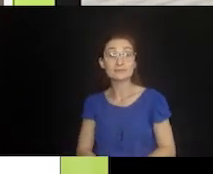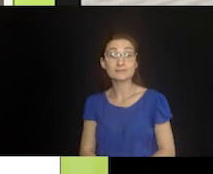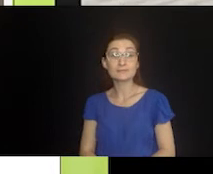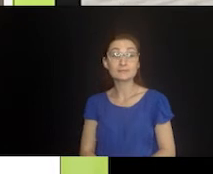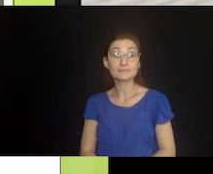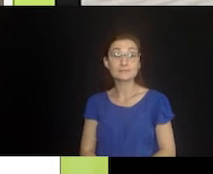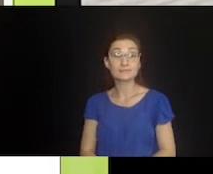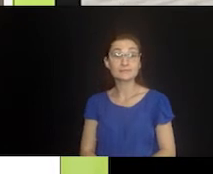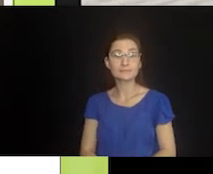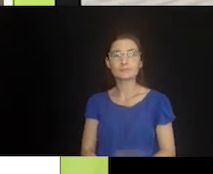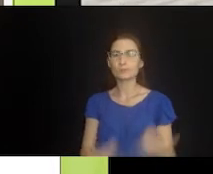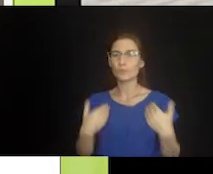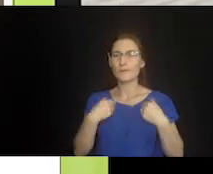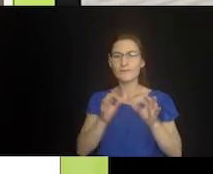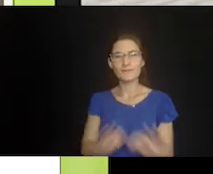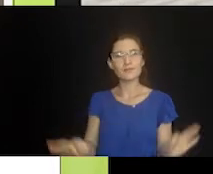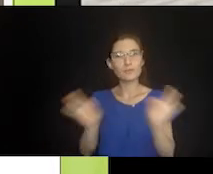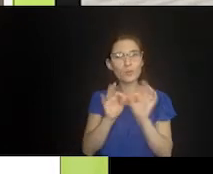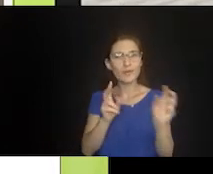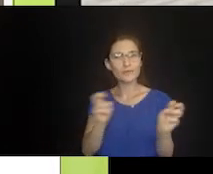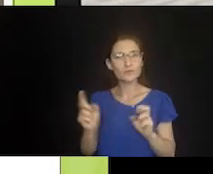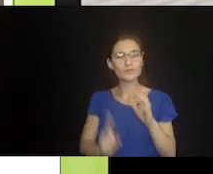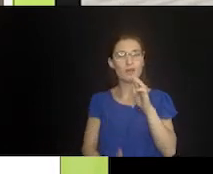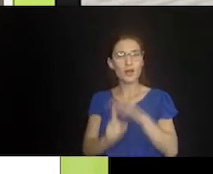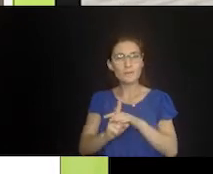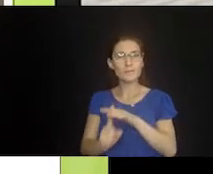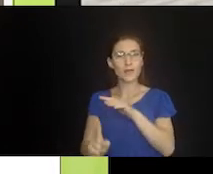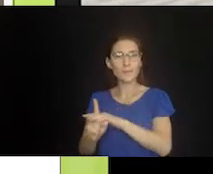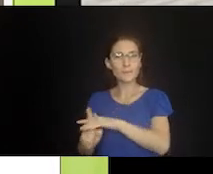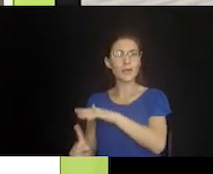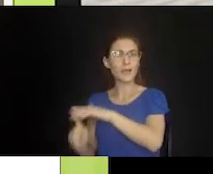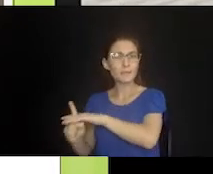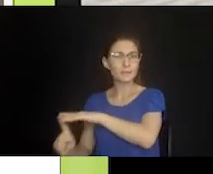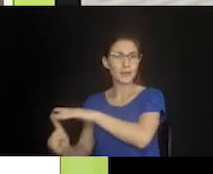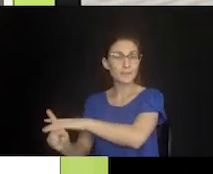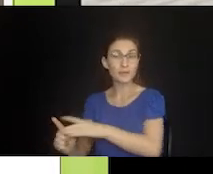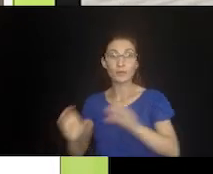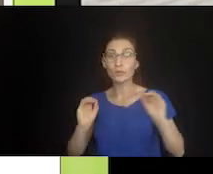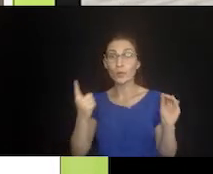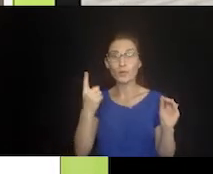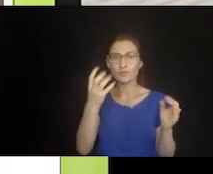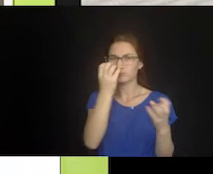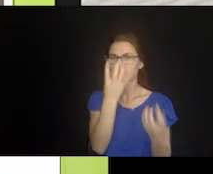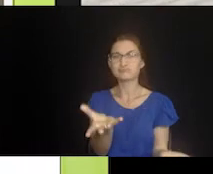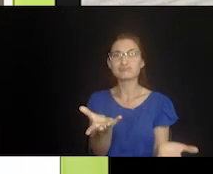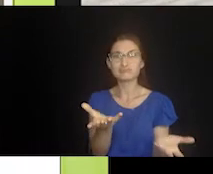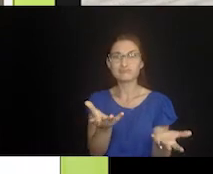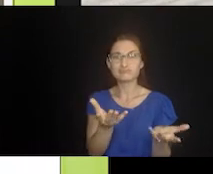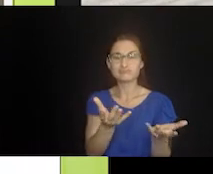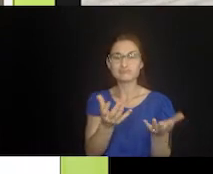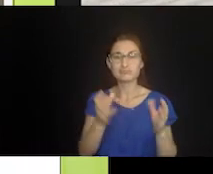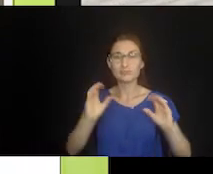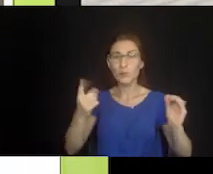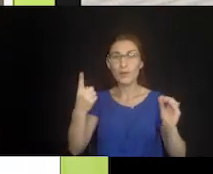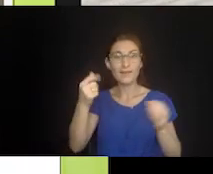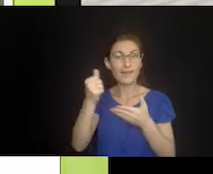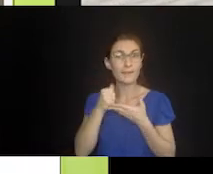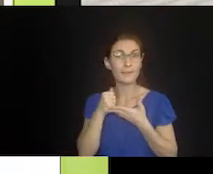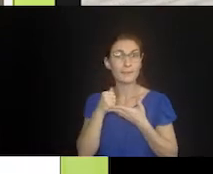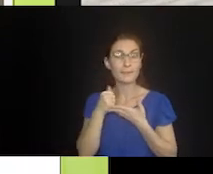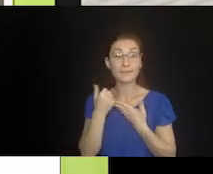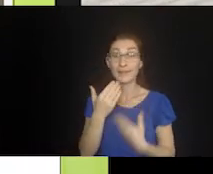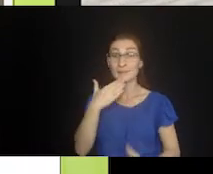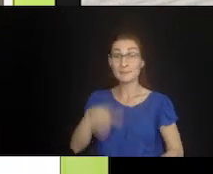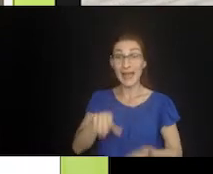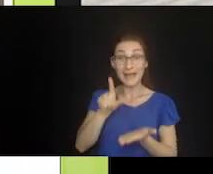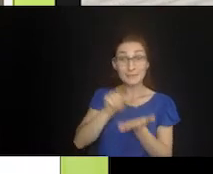your TV stations. If you have an important issue that you're having problems with and no one seems to